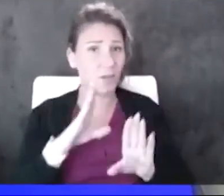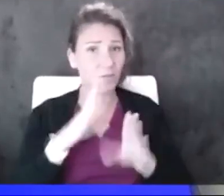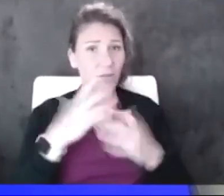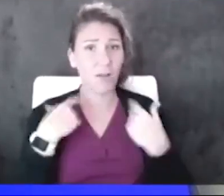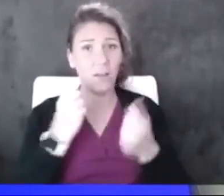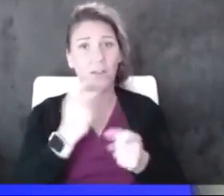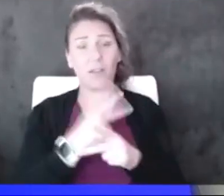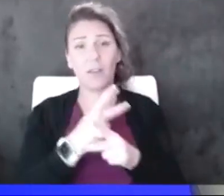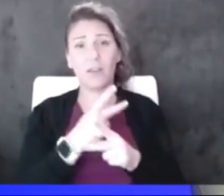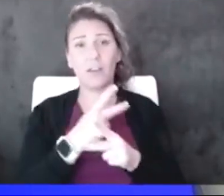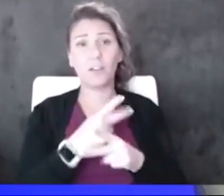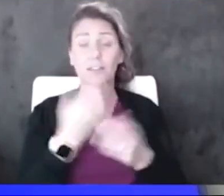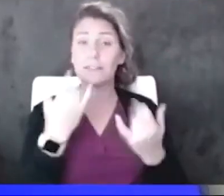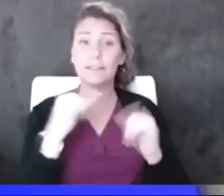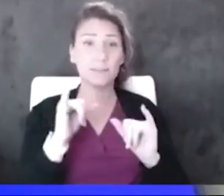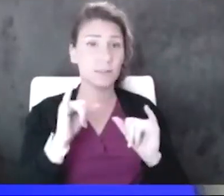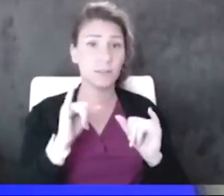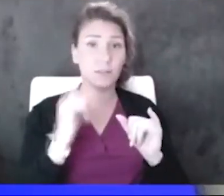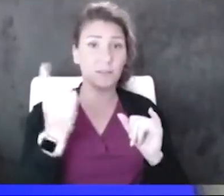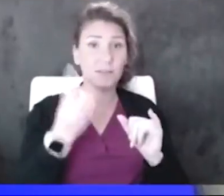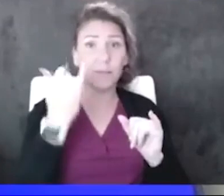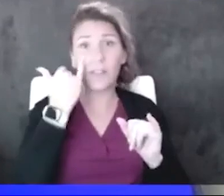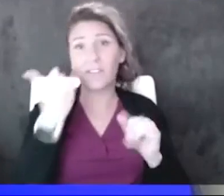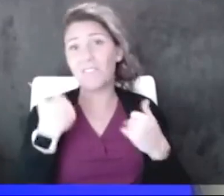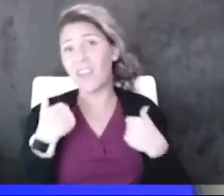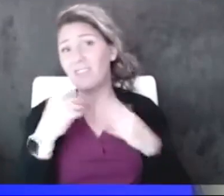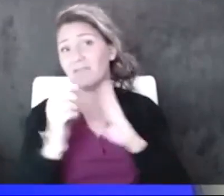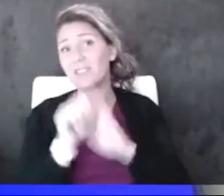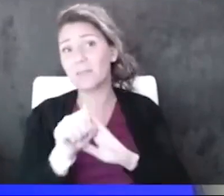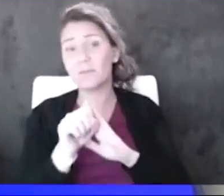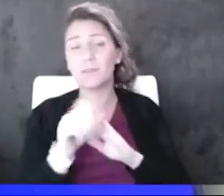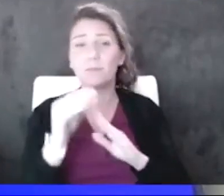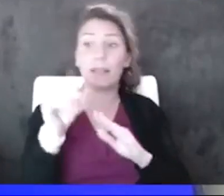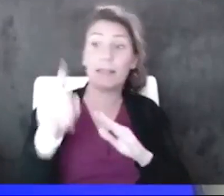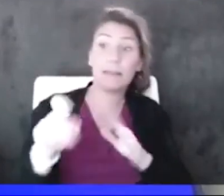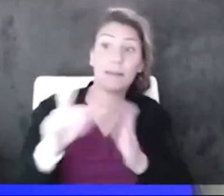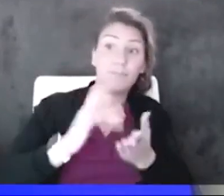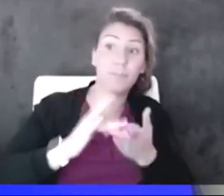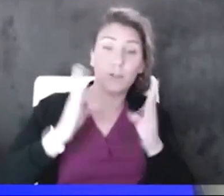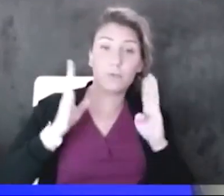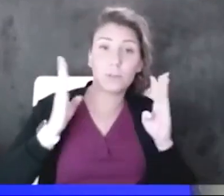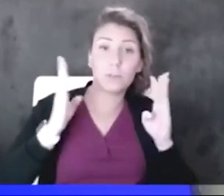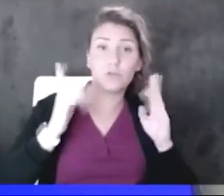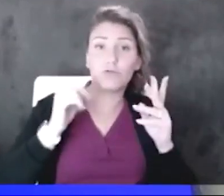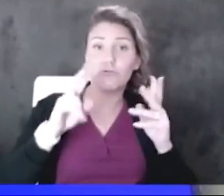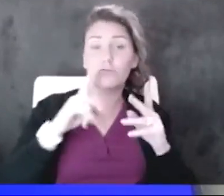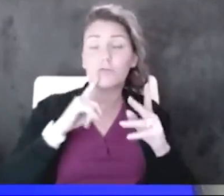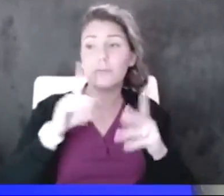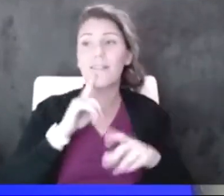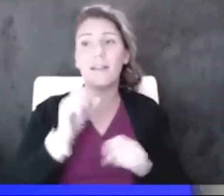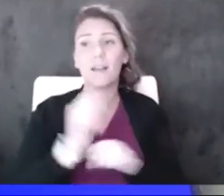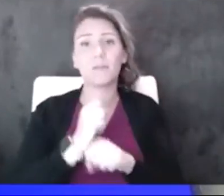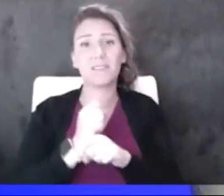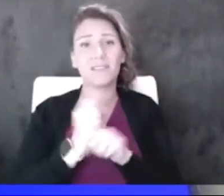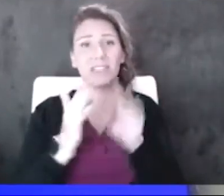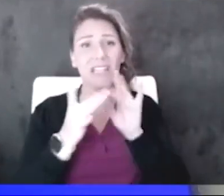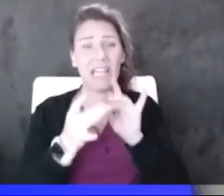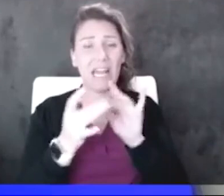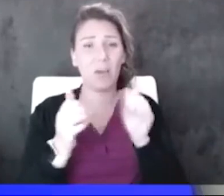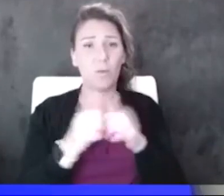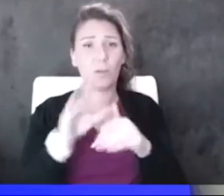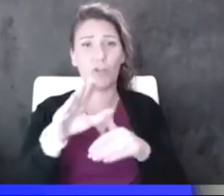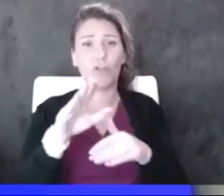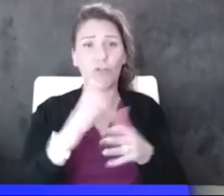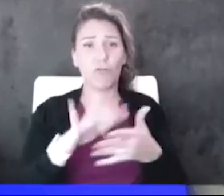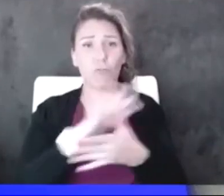still something that if you are having symptoms and you need to seek medical attention, that you absolutely get in connection with your primary care provider. If it